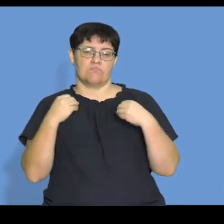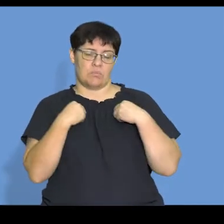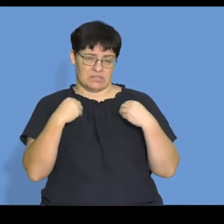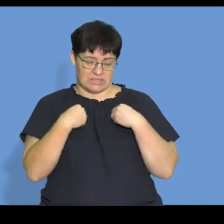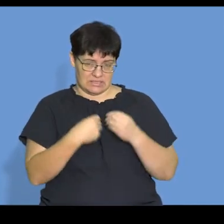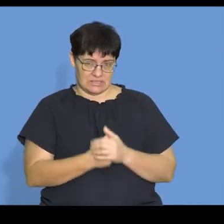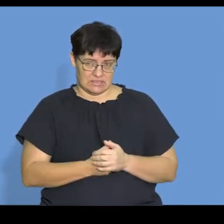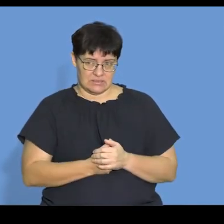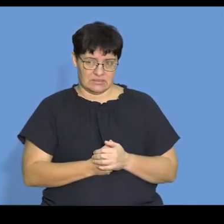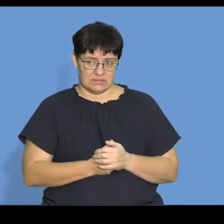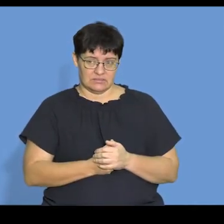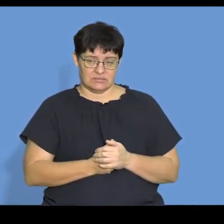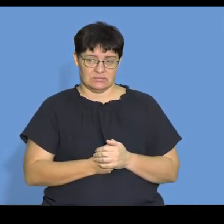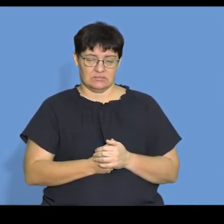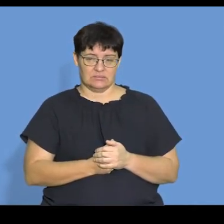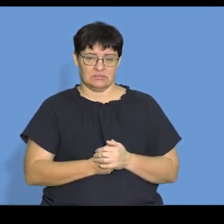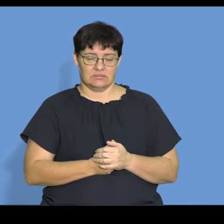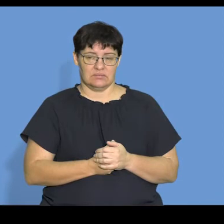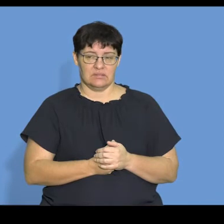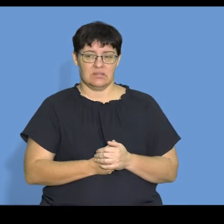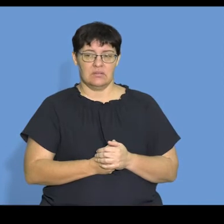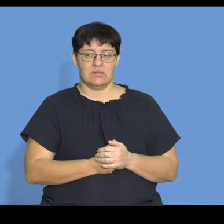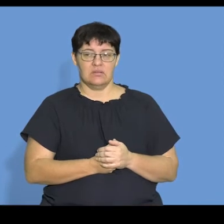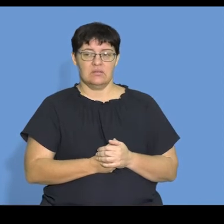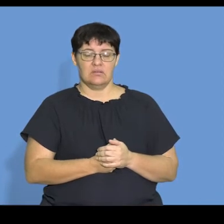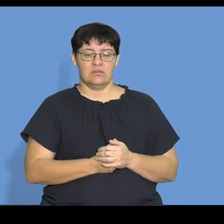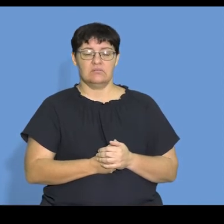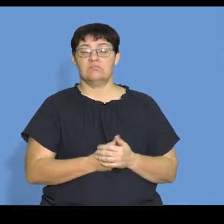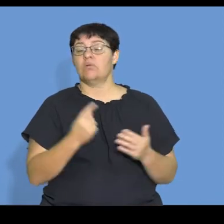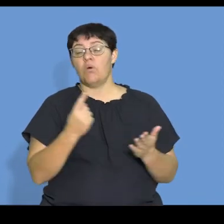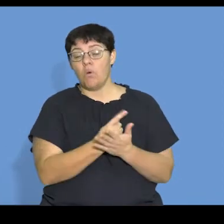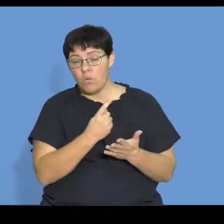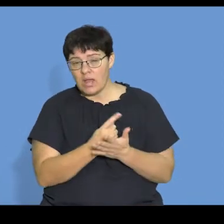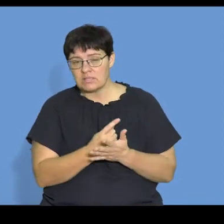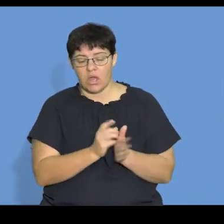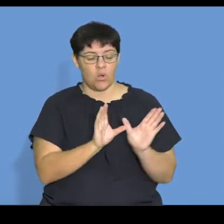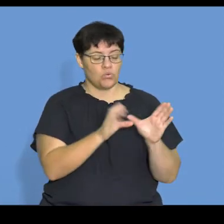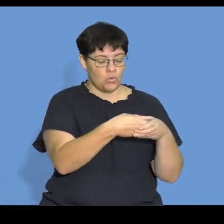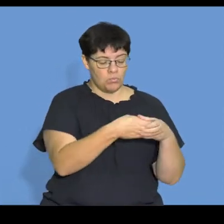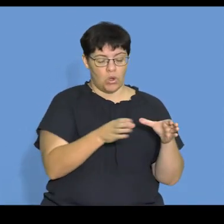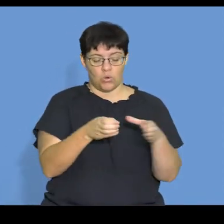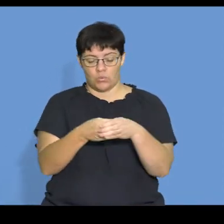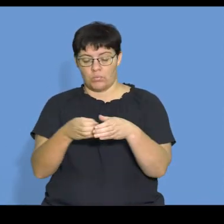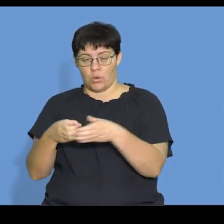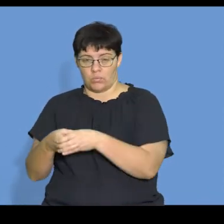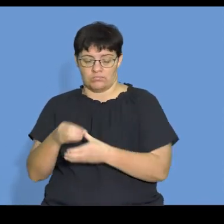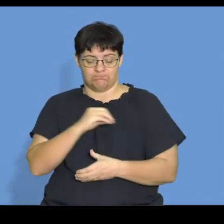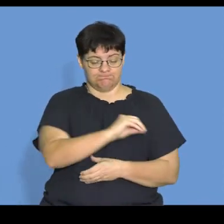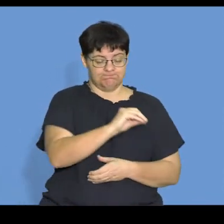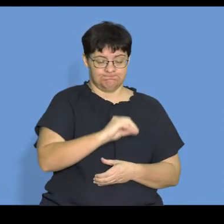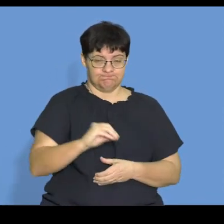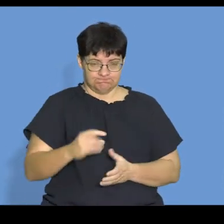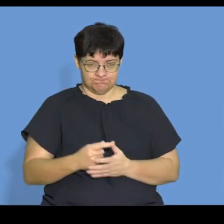to factorize a trinomial. So you're always gonna group them and use the